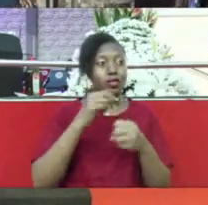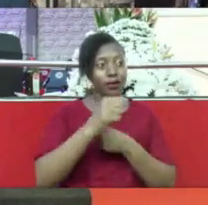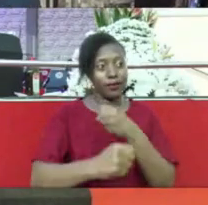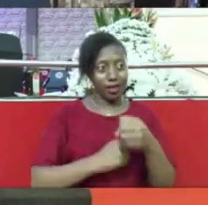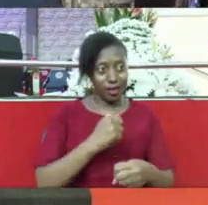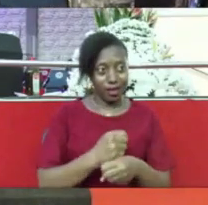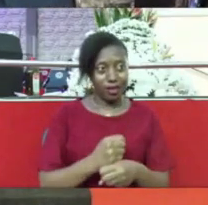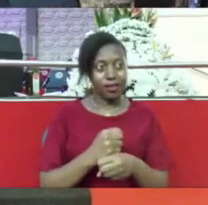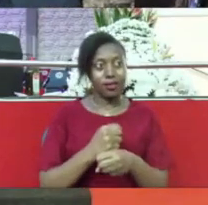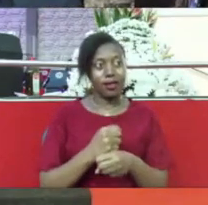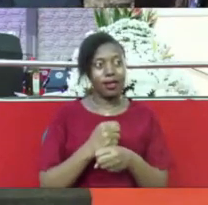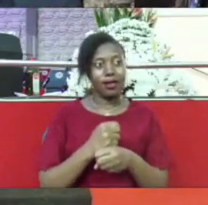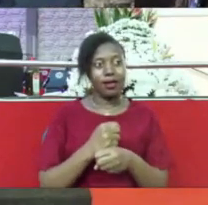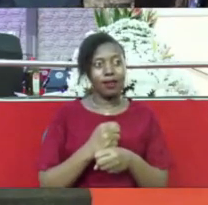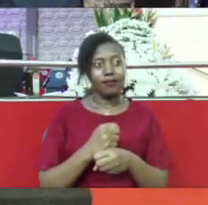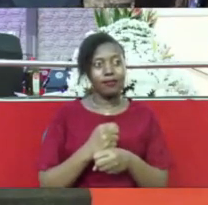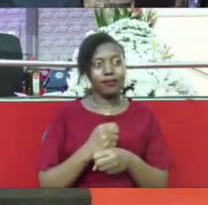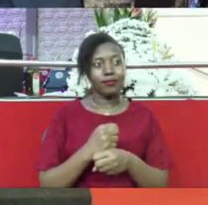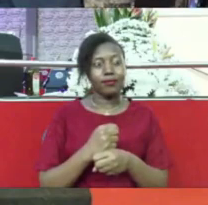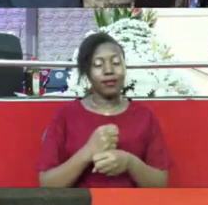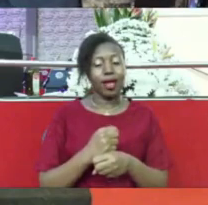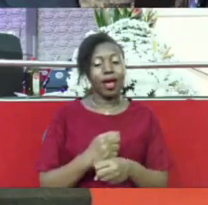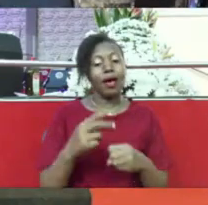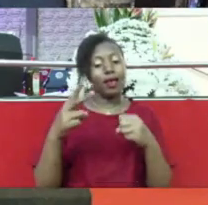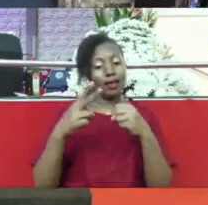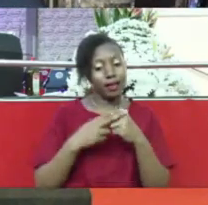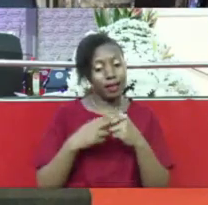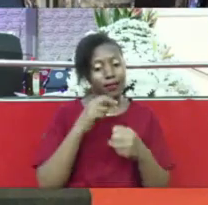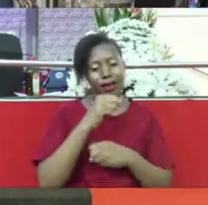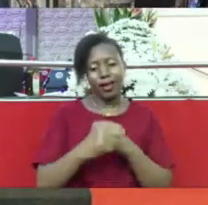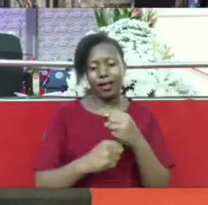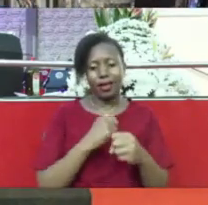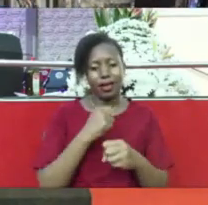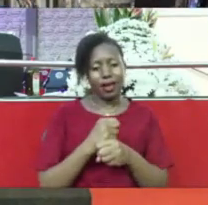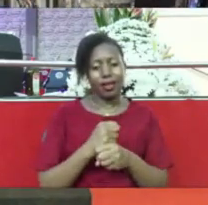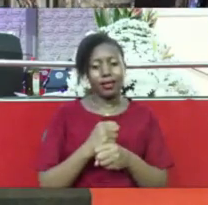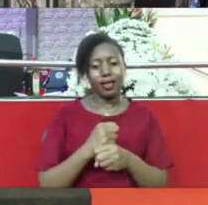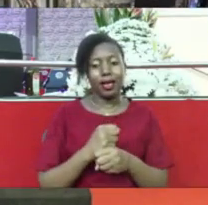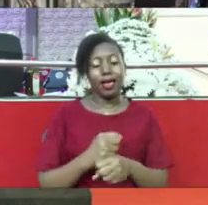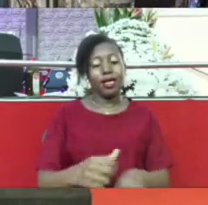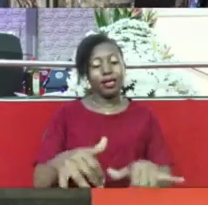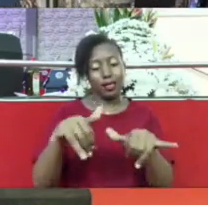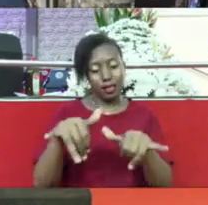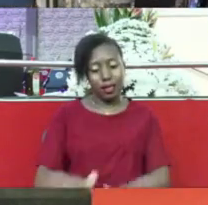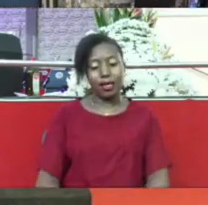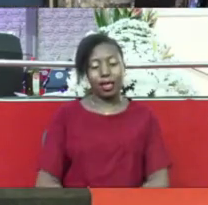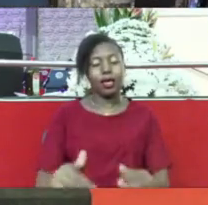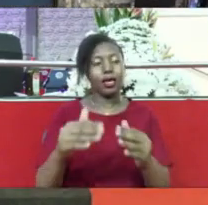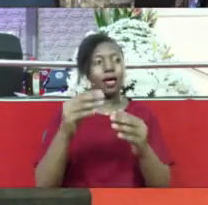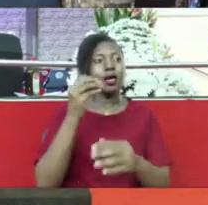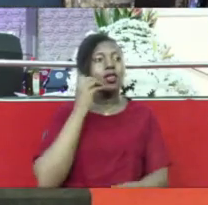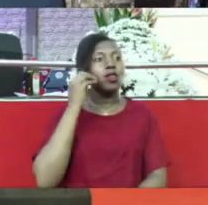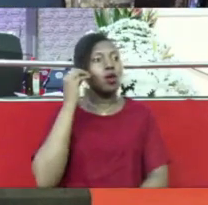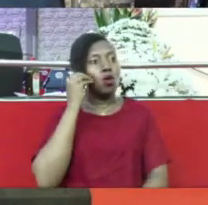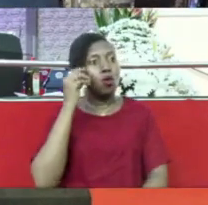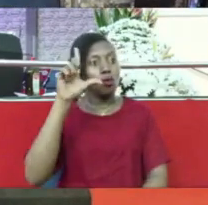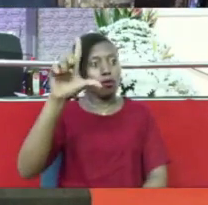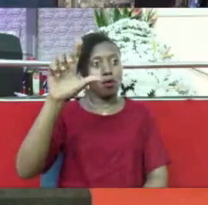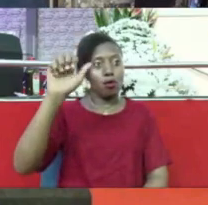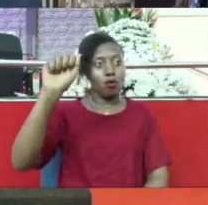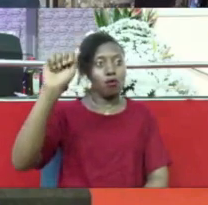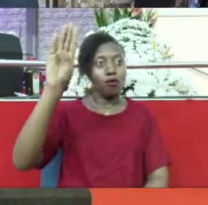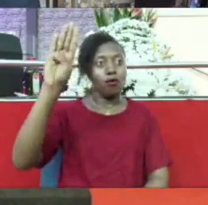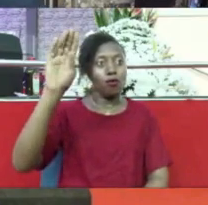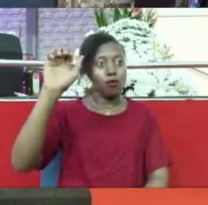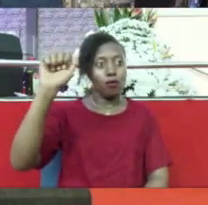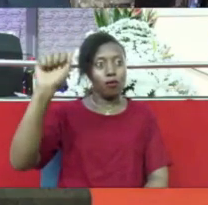saba. And these 7 years was not somewhere else. He was in the home of Laban where Rachel was. Na hiyo miaka